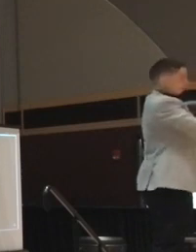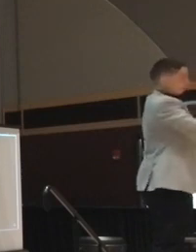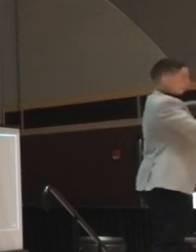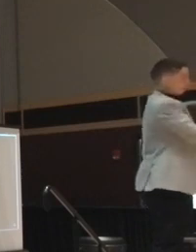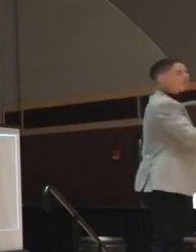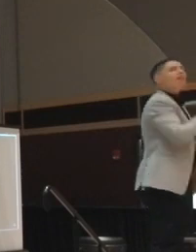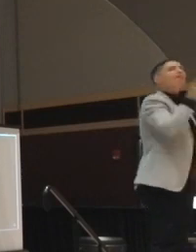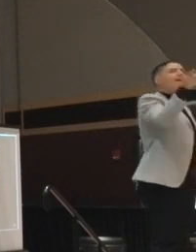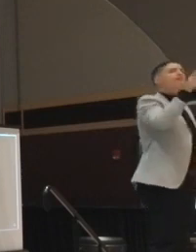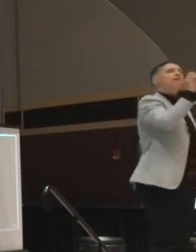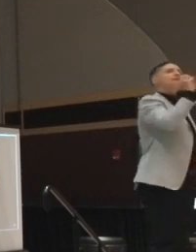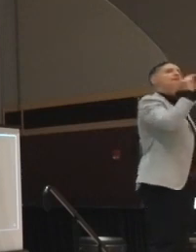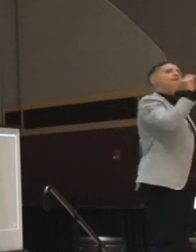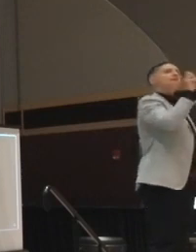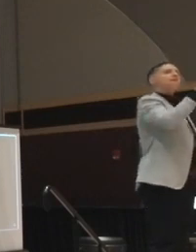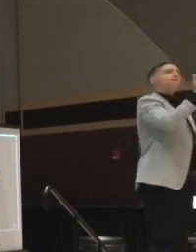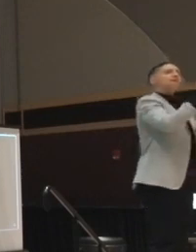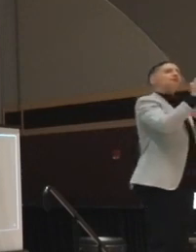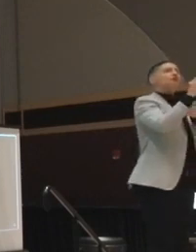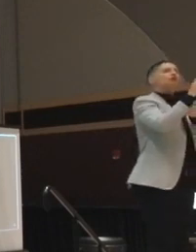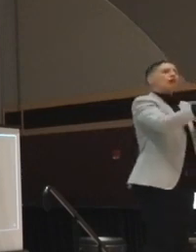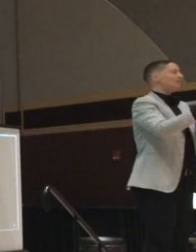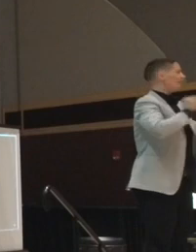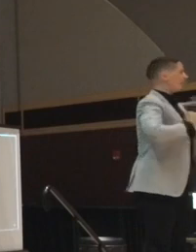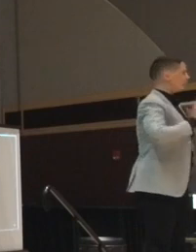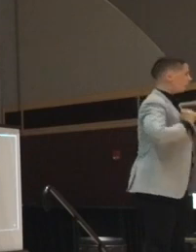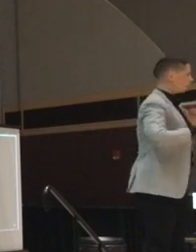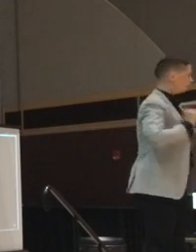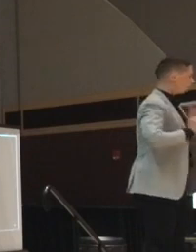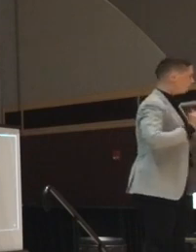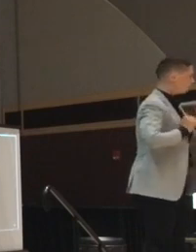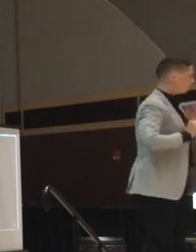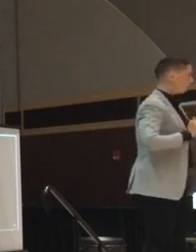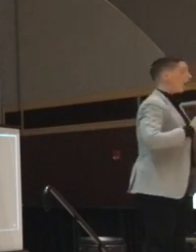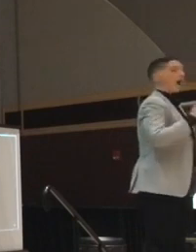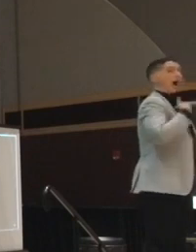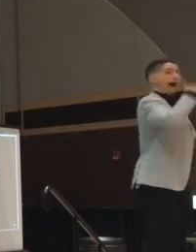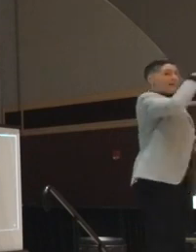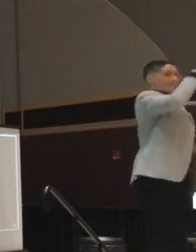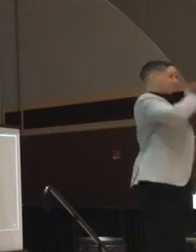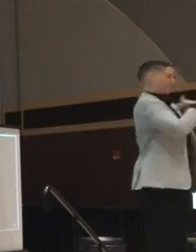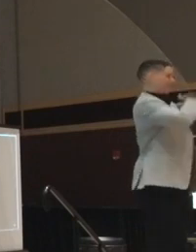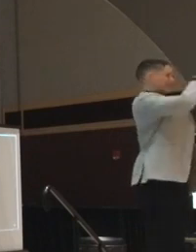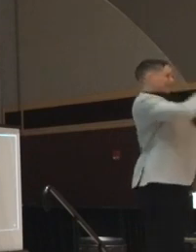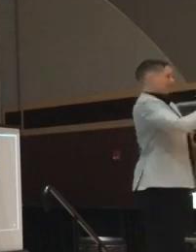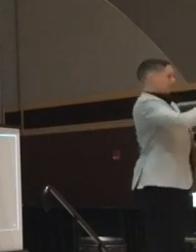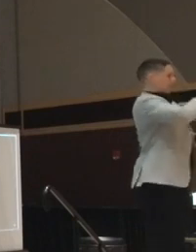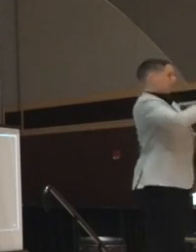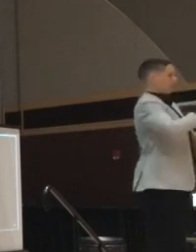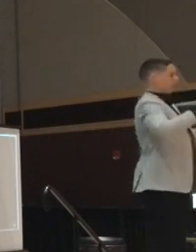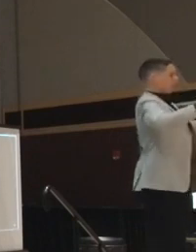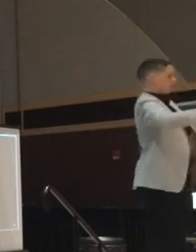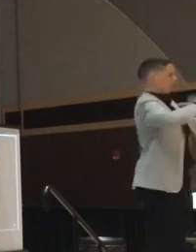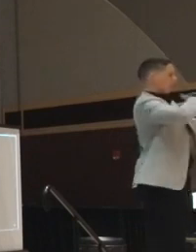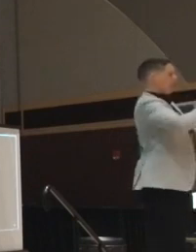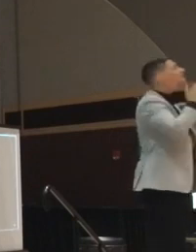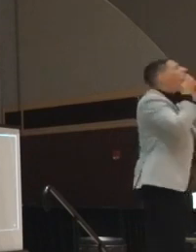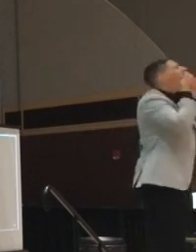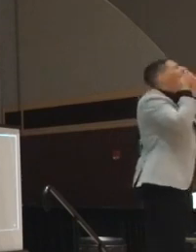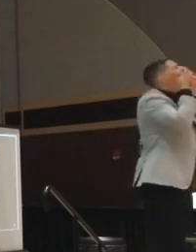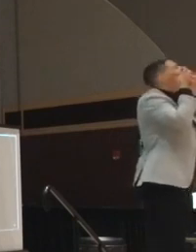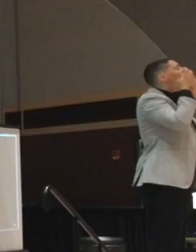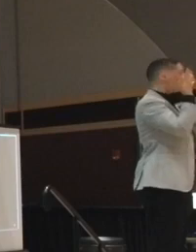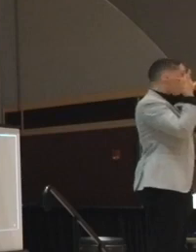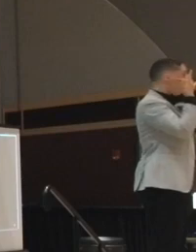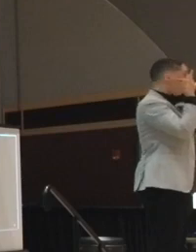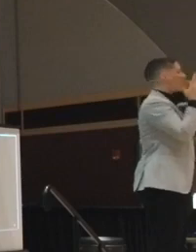a Steve Jobs theater. And I'm standing in the middle of it, they're screaming. So why am I screaming? Because that